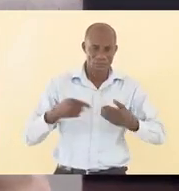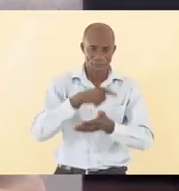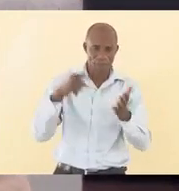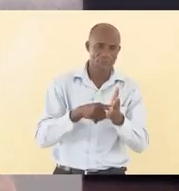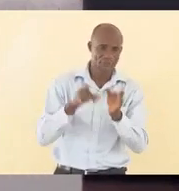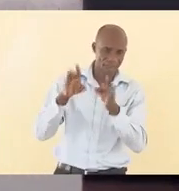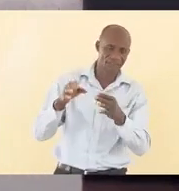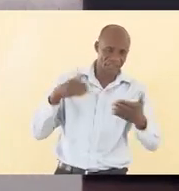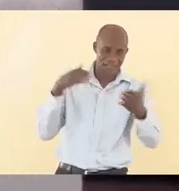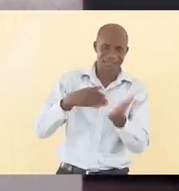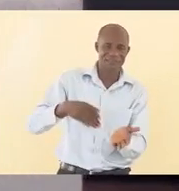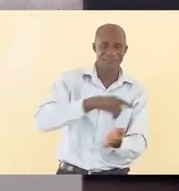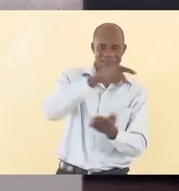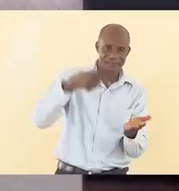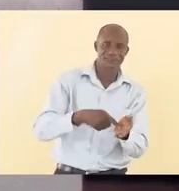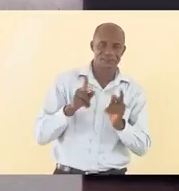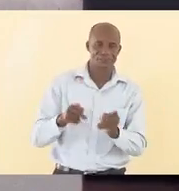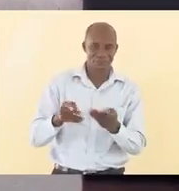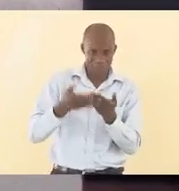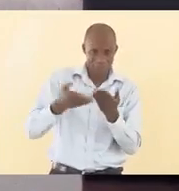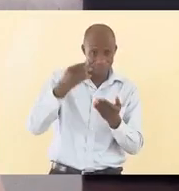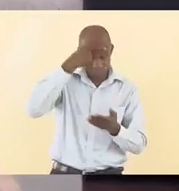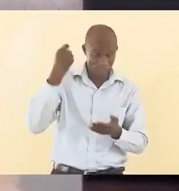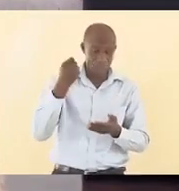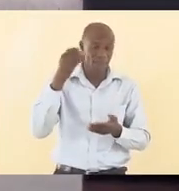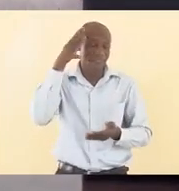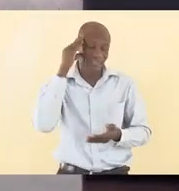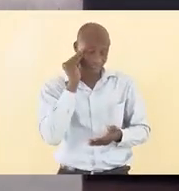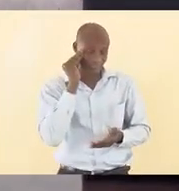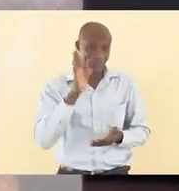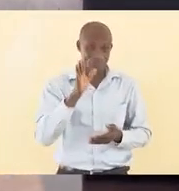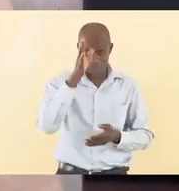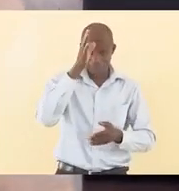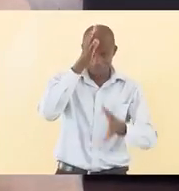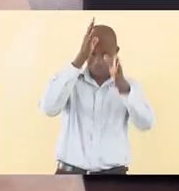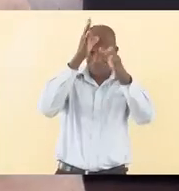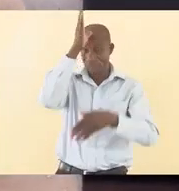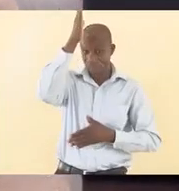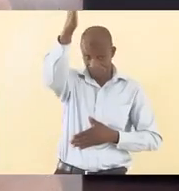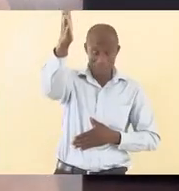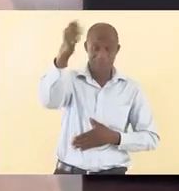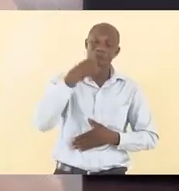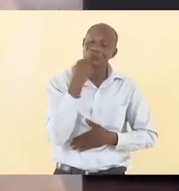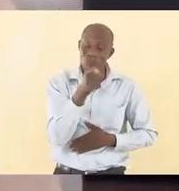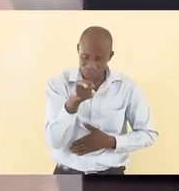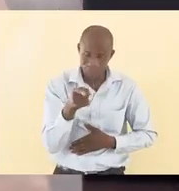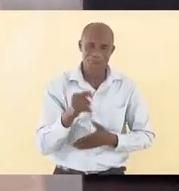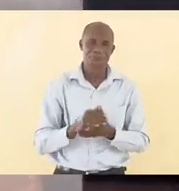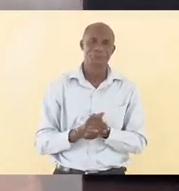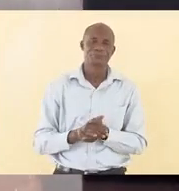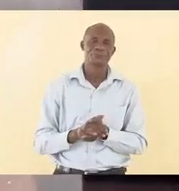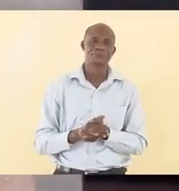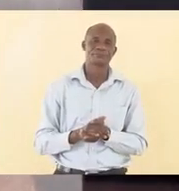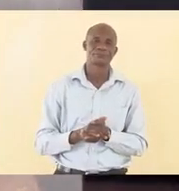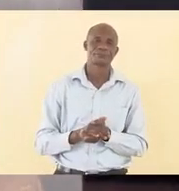you have this prejudice against this person simply because of an experience that your grandfather or father told you of with her people